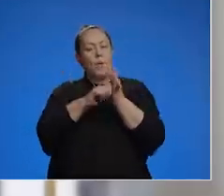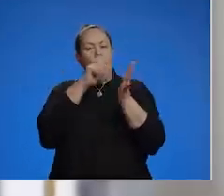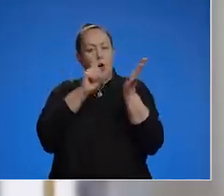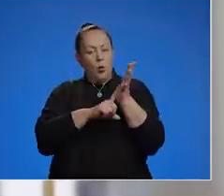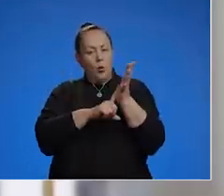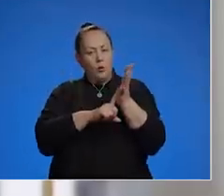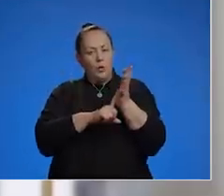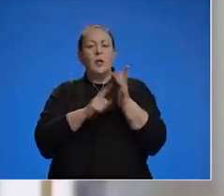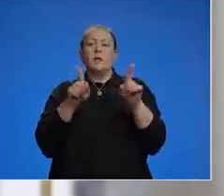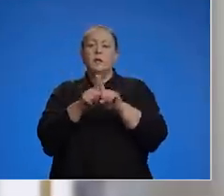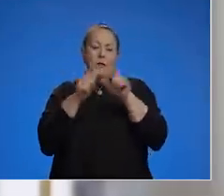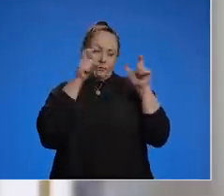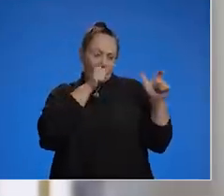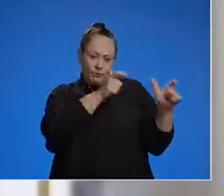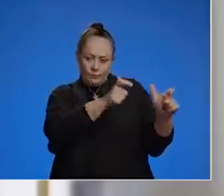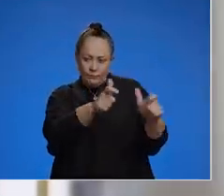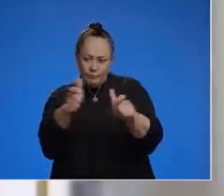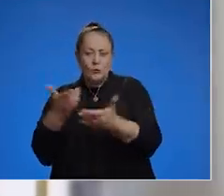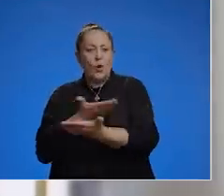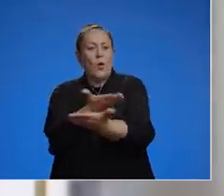who mounts guard over your people.